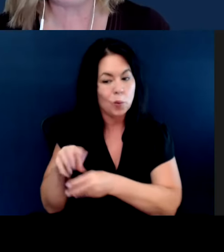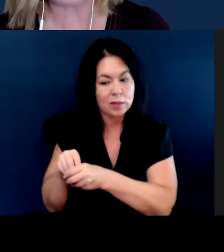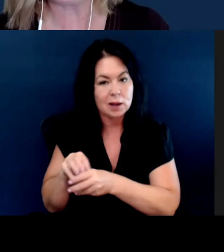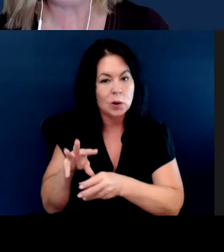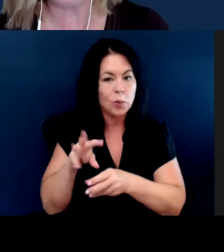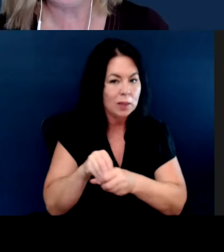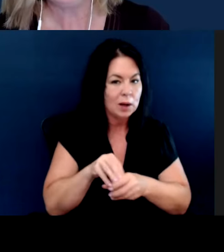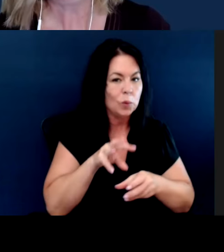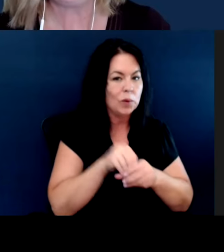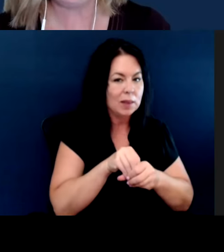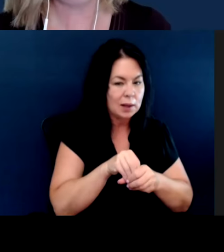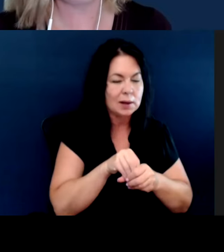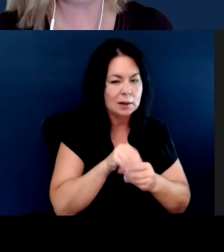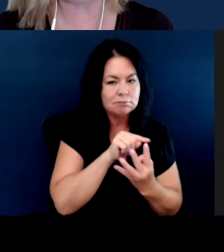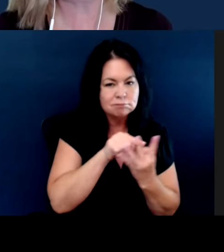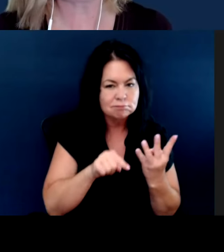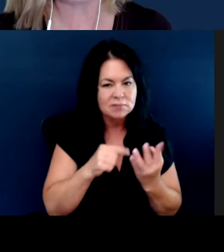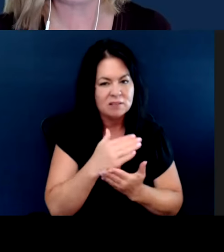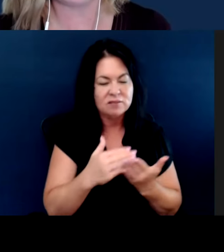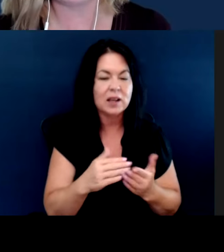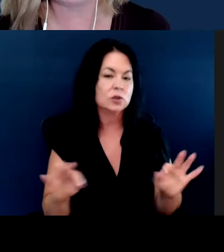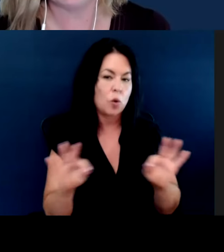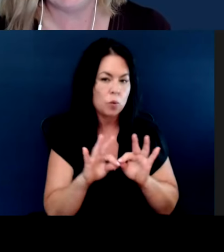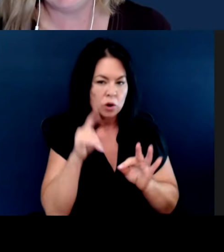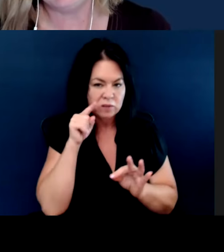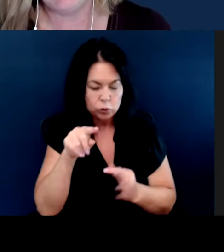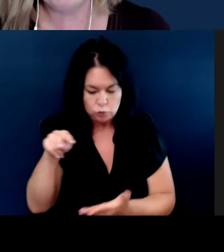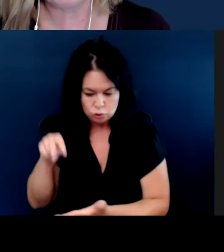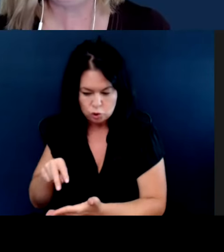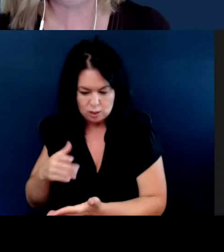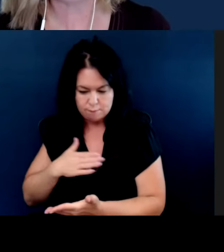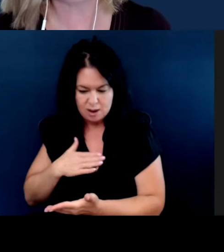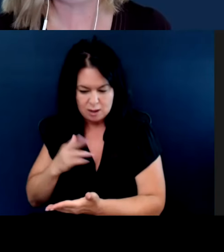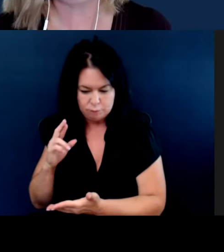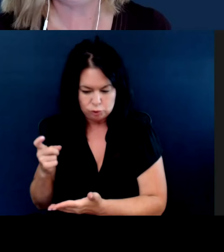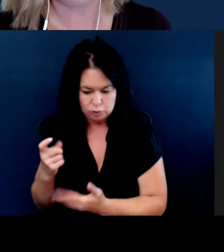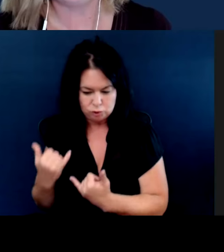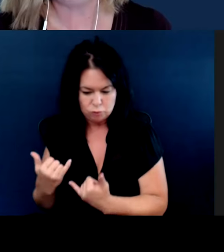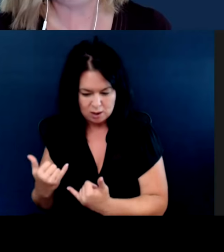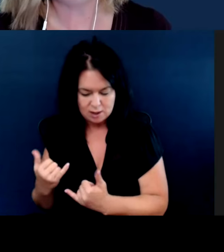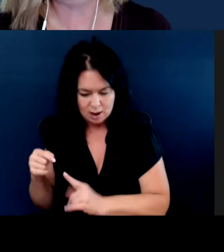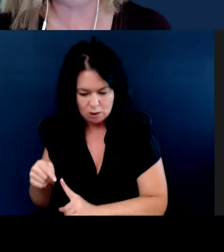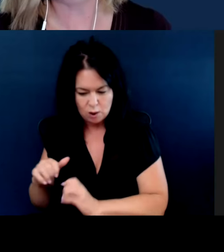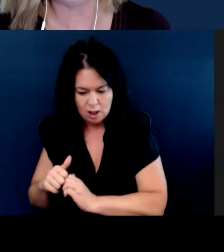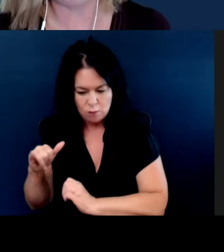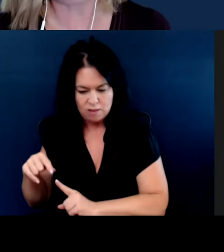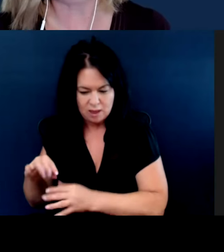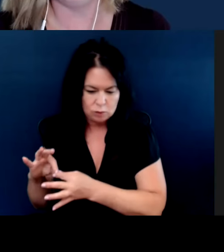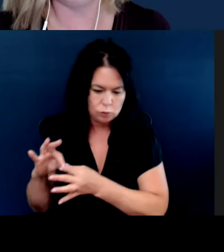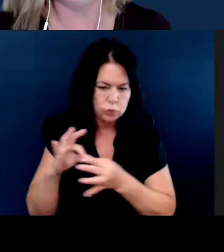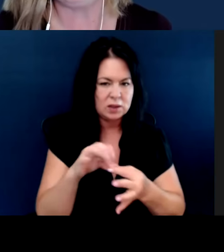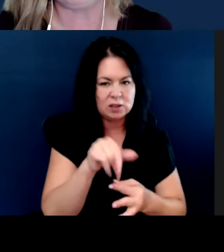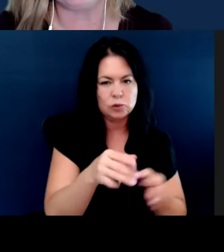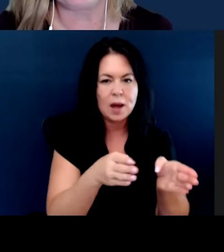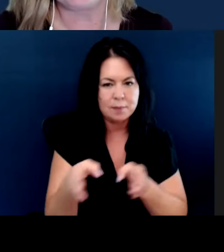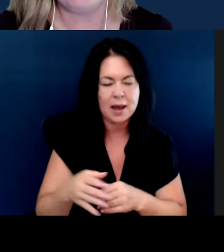be important to look at your current prescription drugs and how it relates to these plans and what's